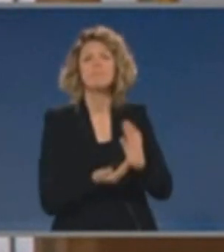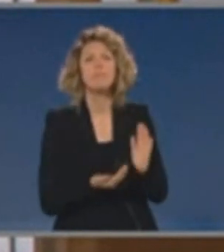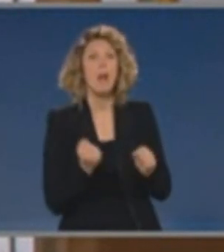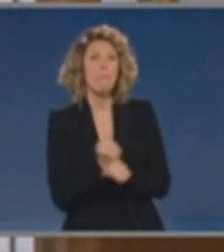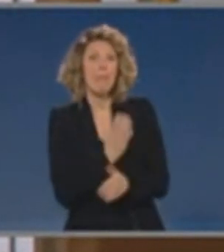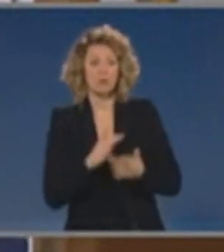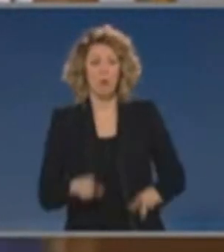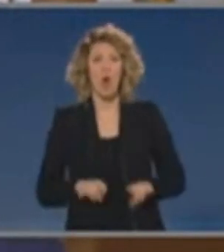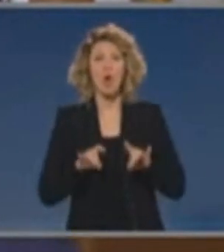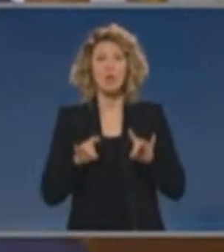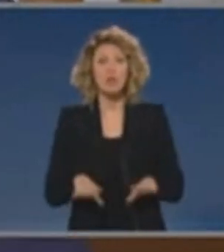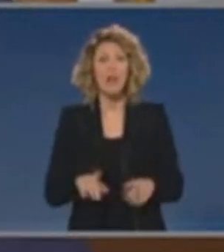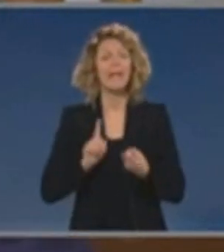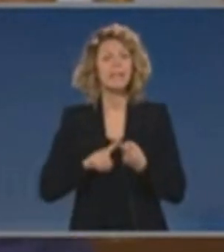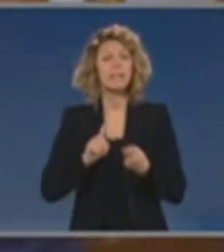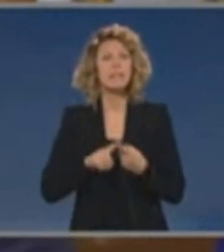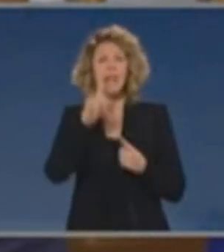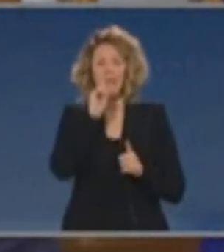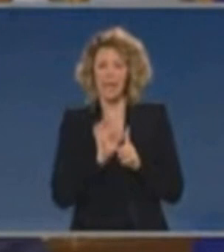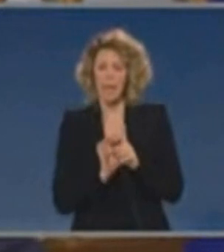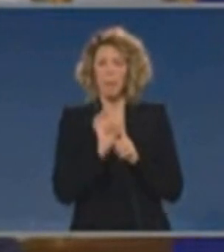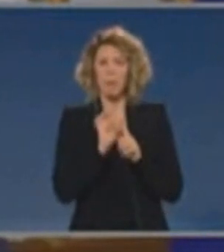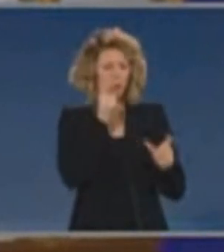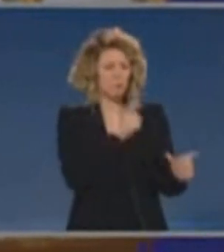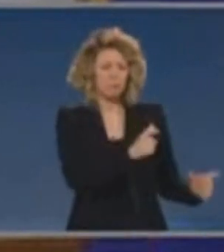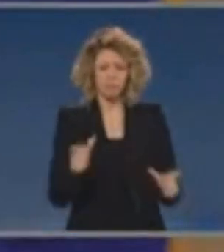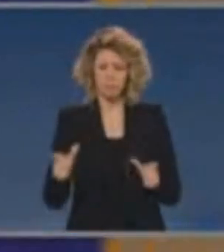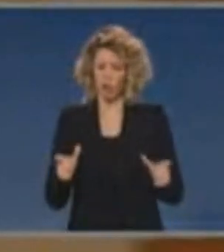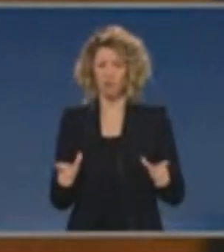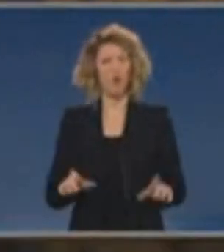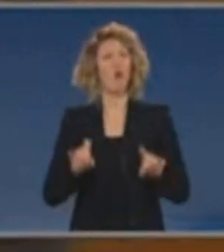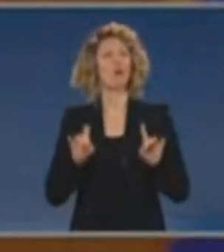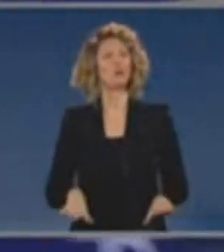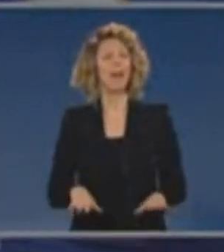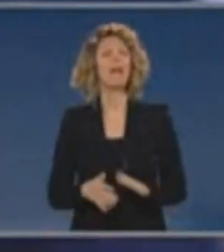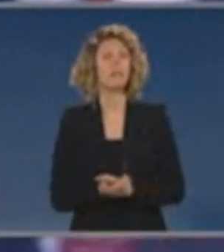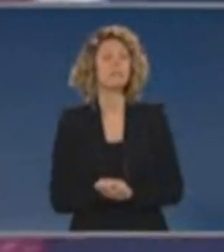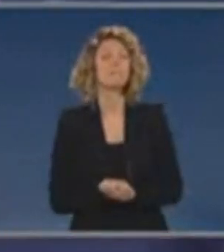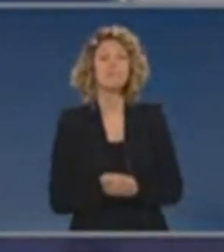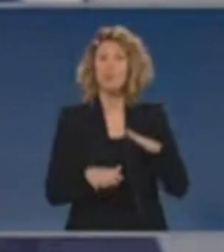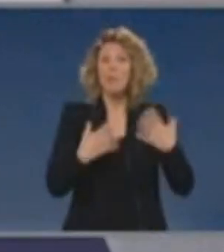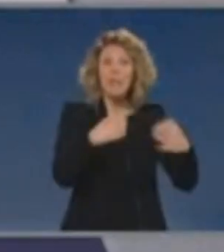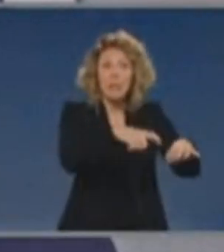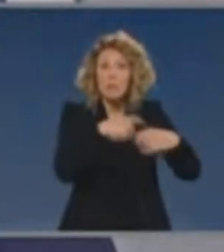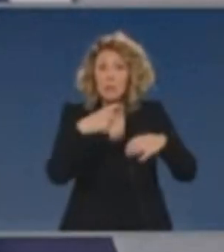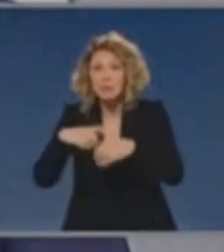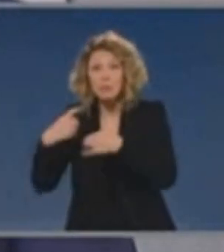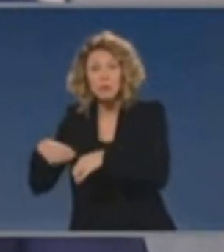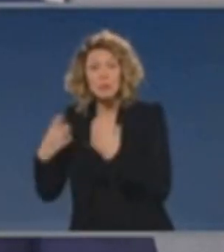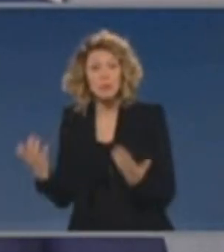investment framework continues to advance the national interest. Prime Minister. Thank you. Go to questions. Welcome back,